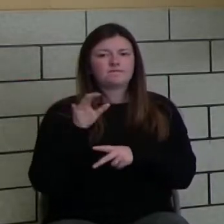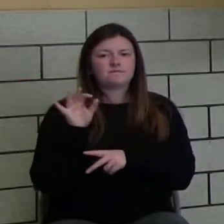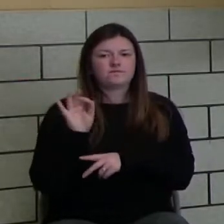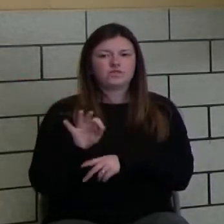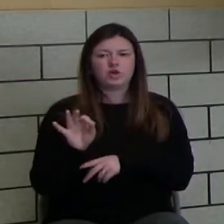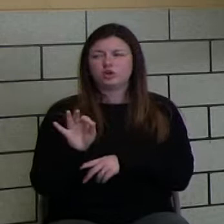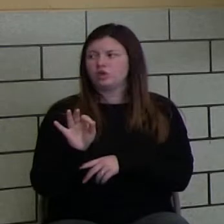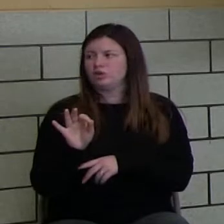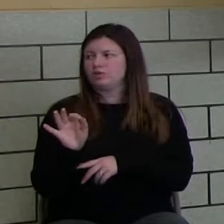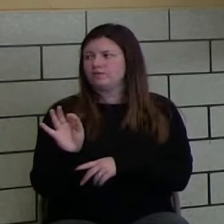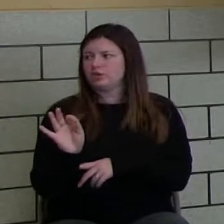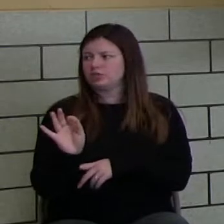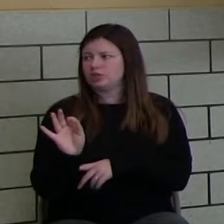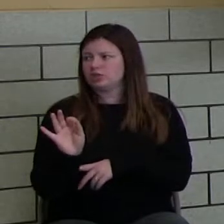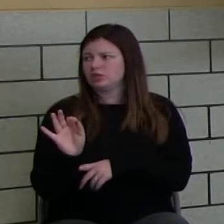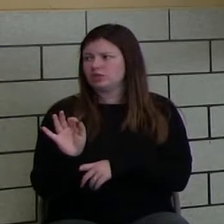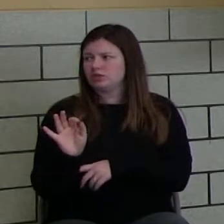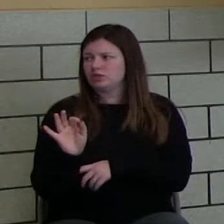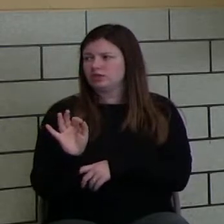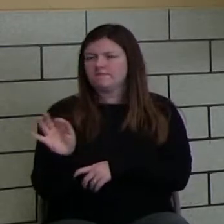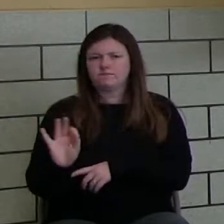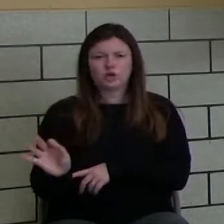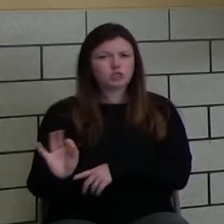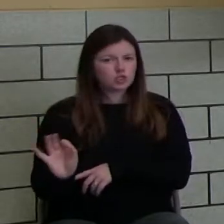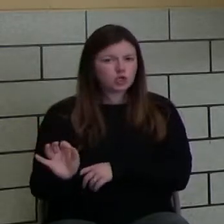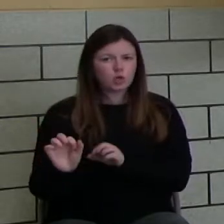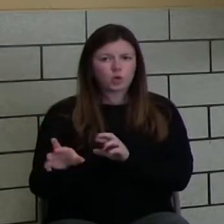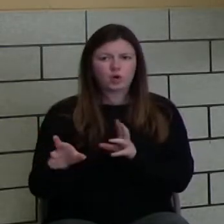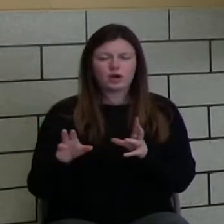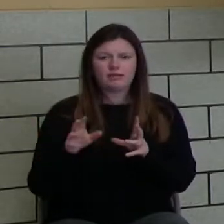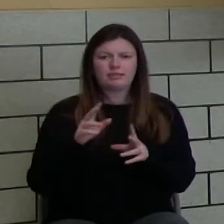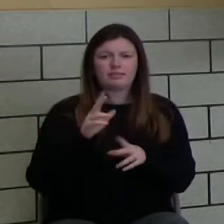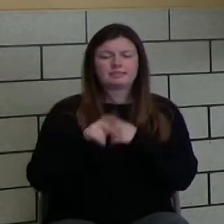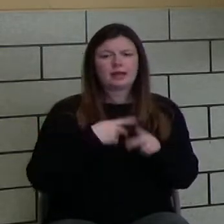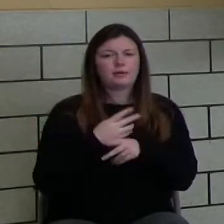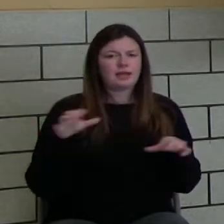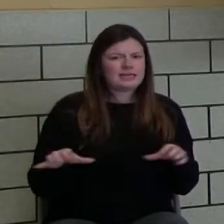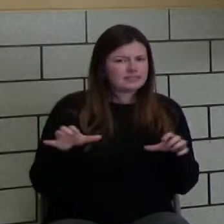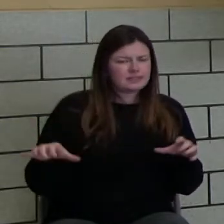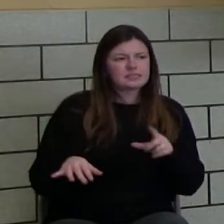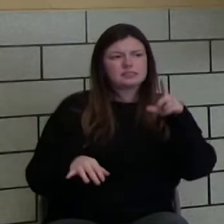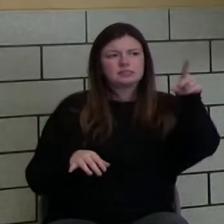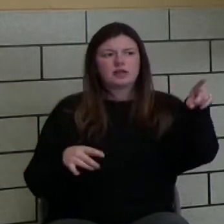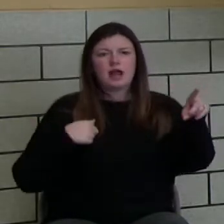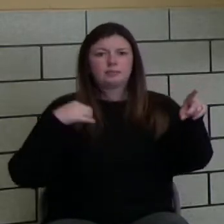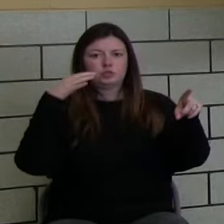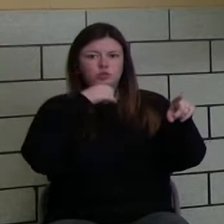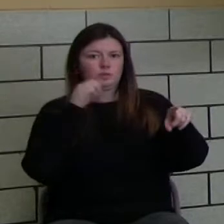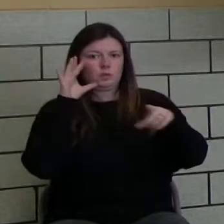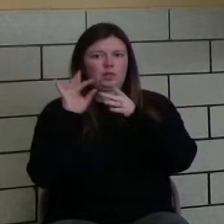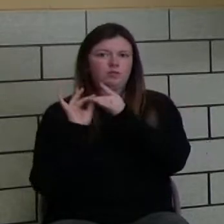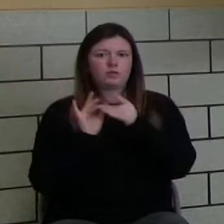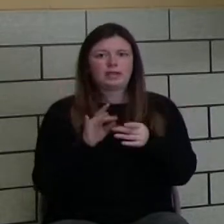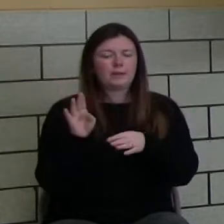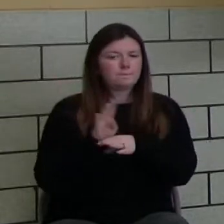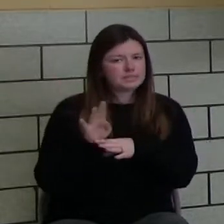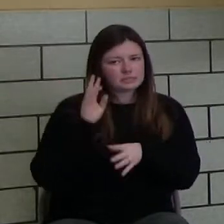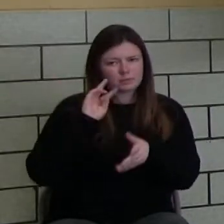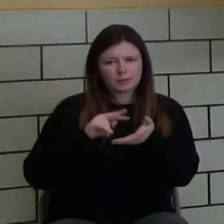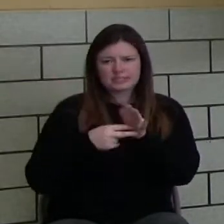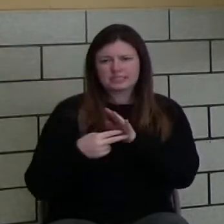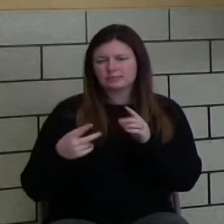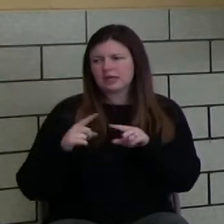they can do. Well, no, the things that they can do to them. You know, I'm assuming that they're gonna do it for business purposes, but.